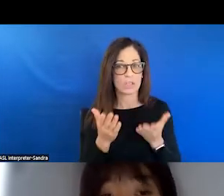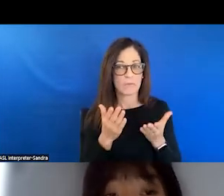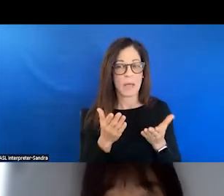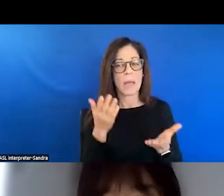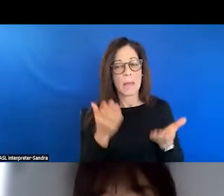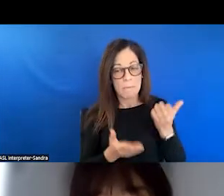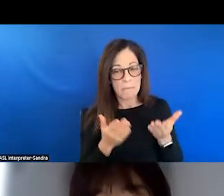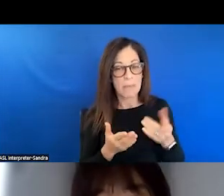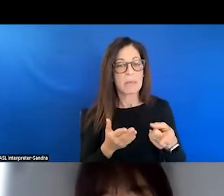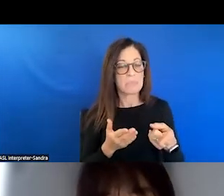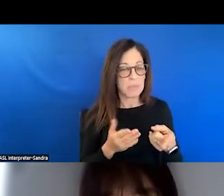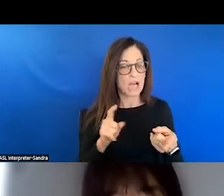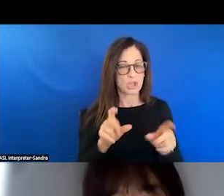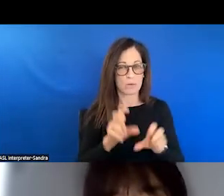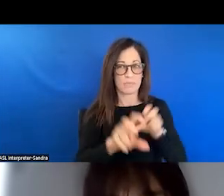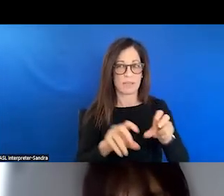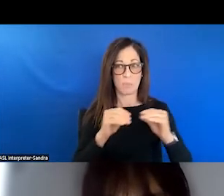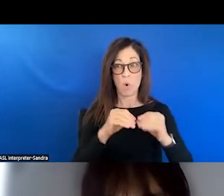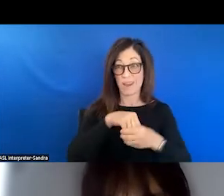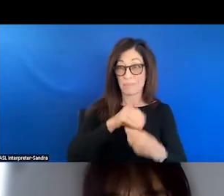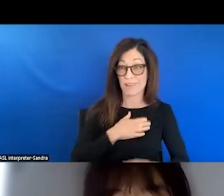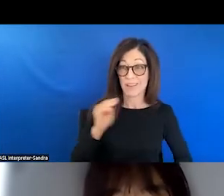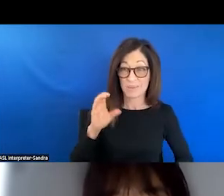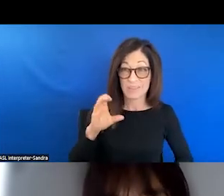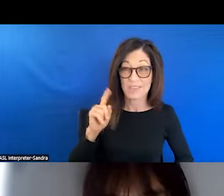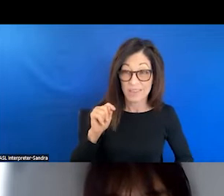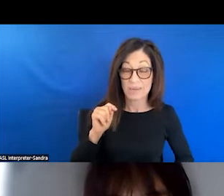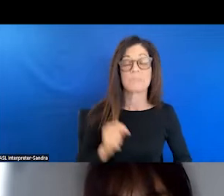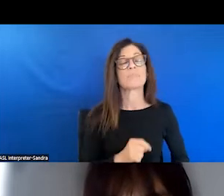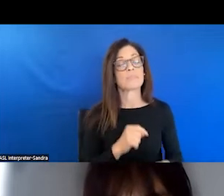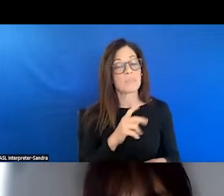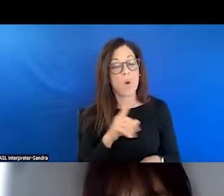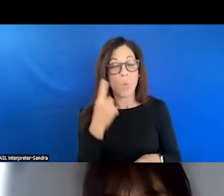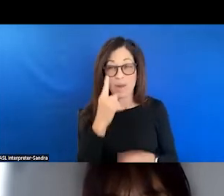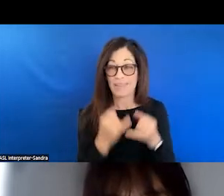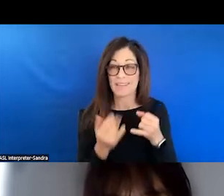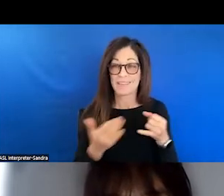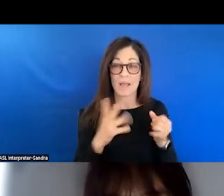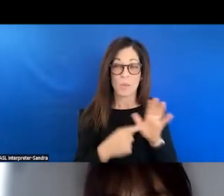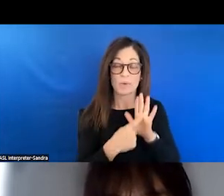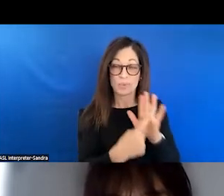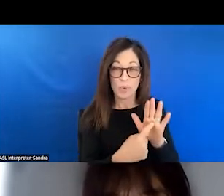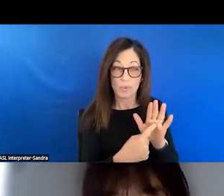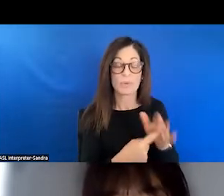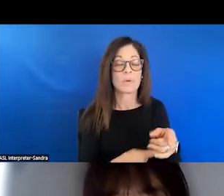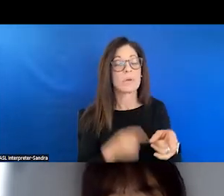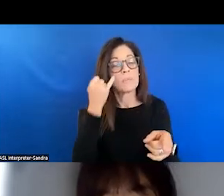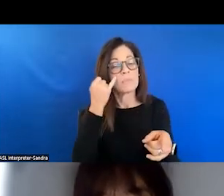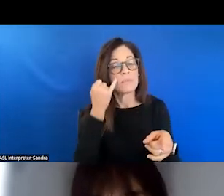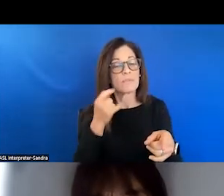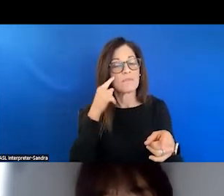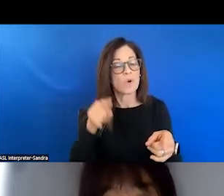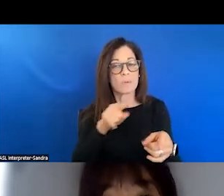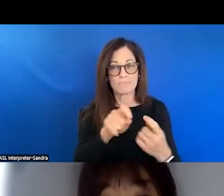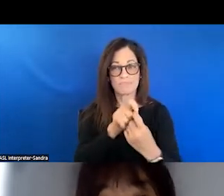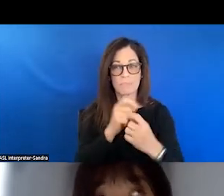invest more in my MCT. And then one last thing I would note here is that, let's say for a